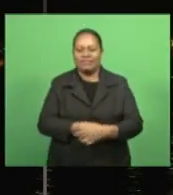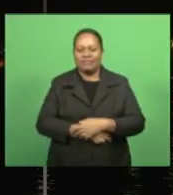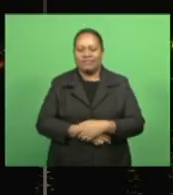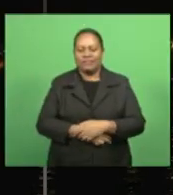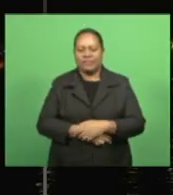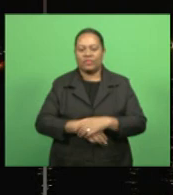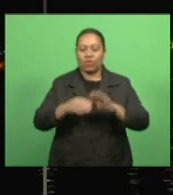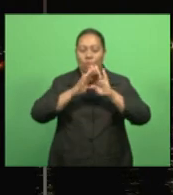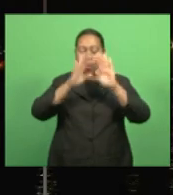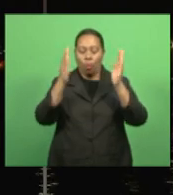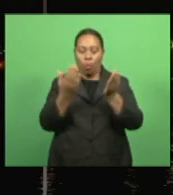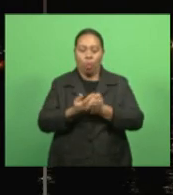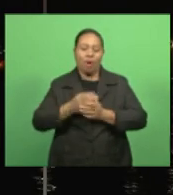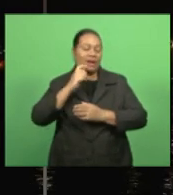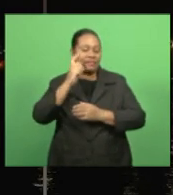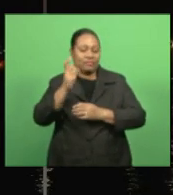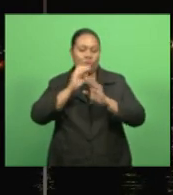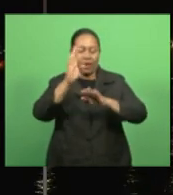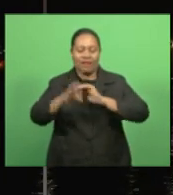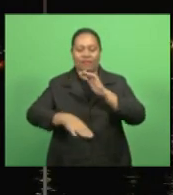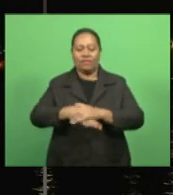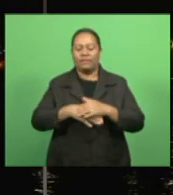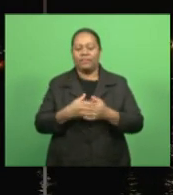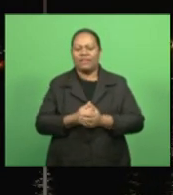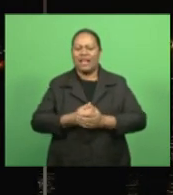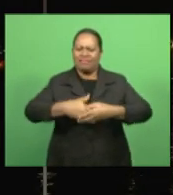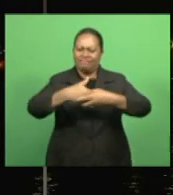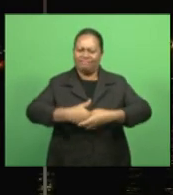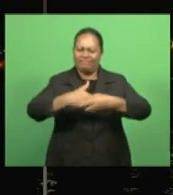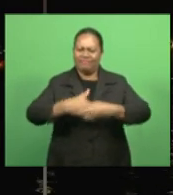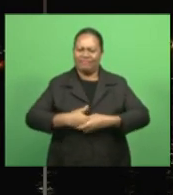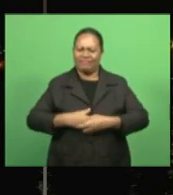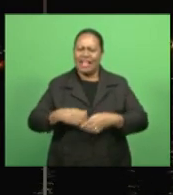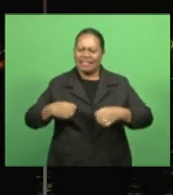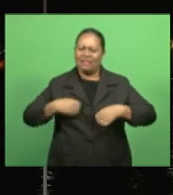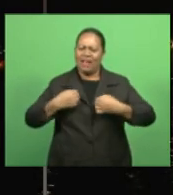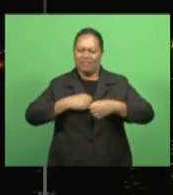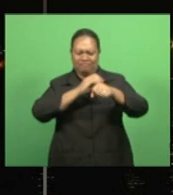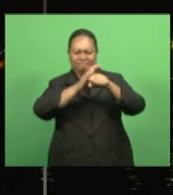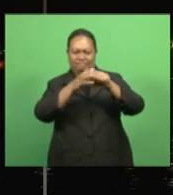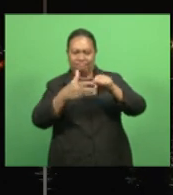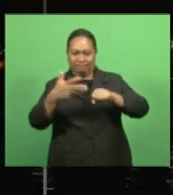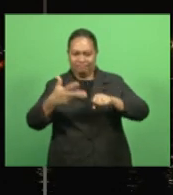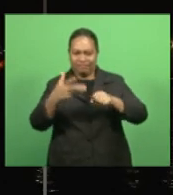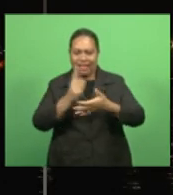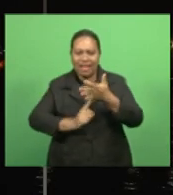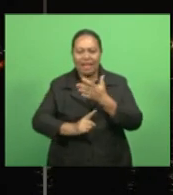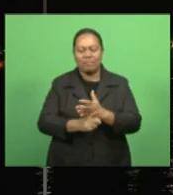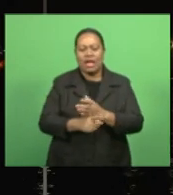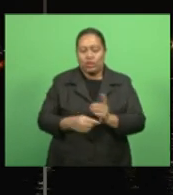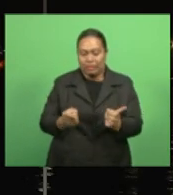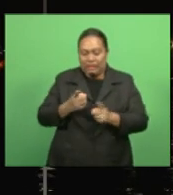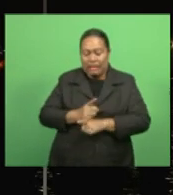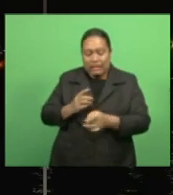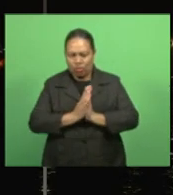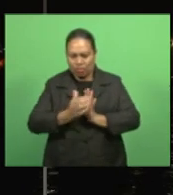In the world of the weird and the wonderful, will the tradition of handshakes survive the pandemic? As COVID-19 is changing our habits and